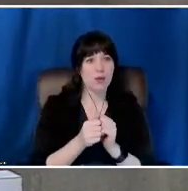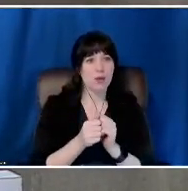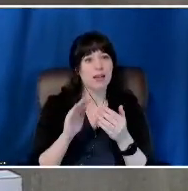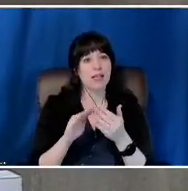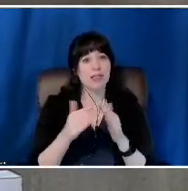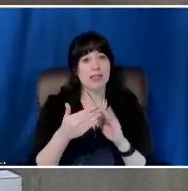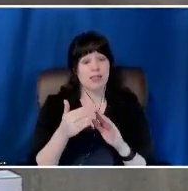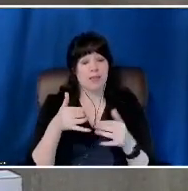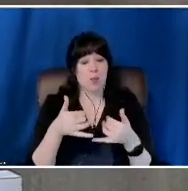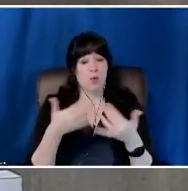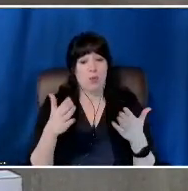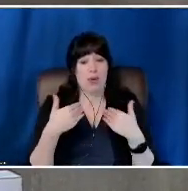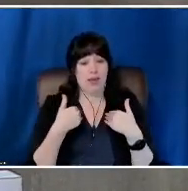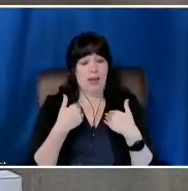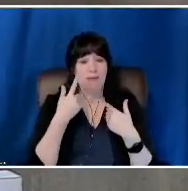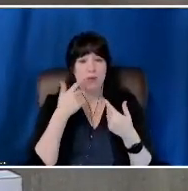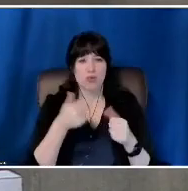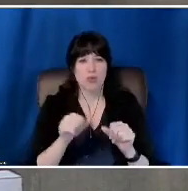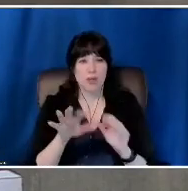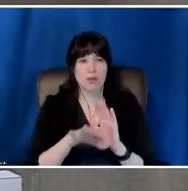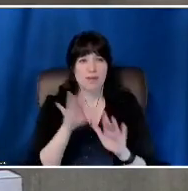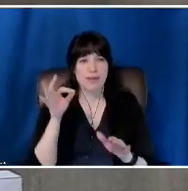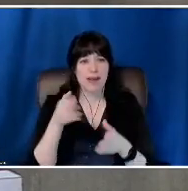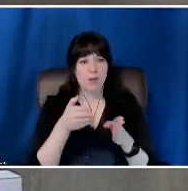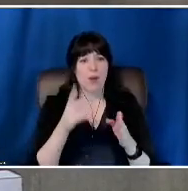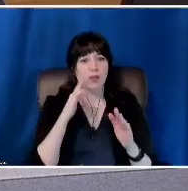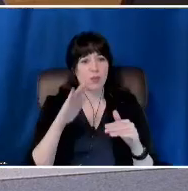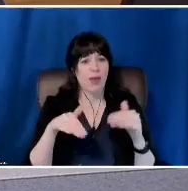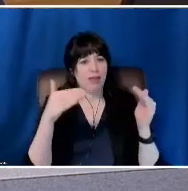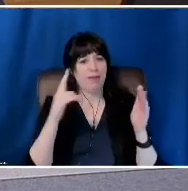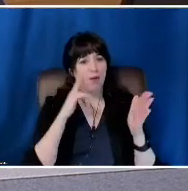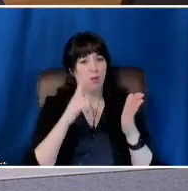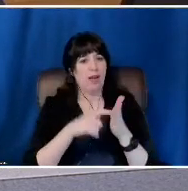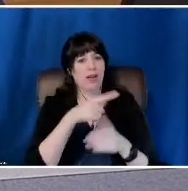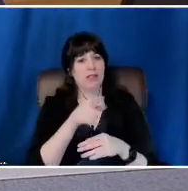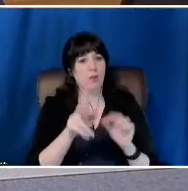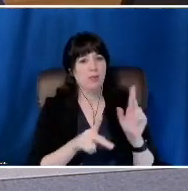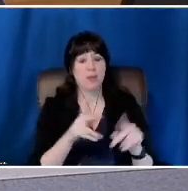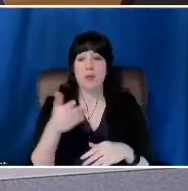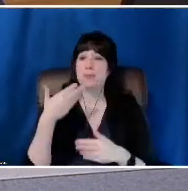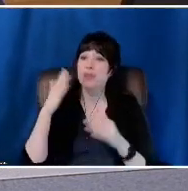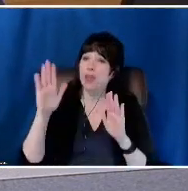really elevate and recognize those people. Great. Thank you. Yeah. Councilor Nishioka.